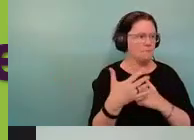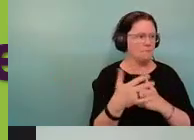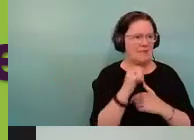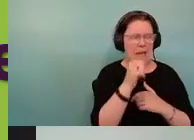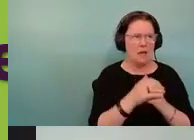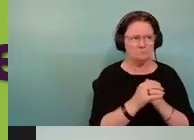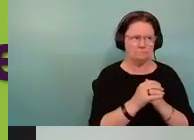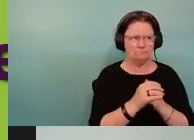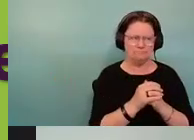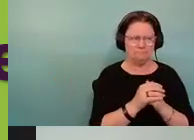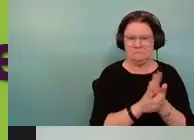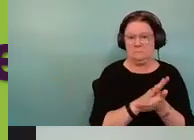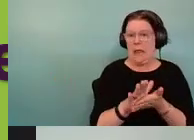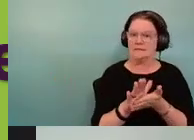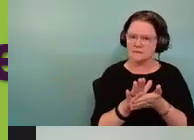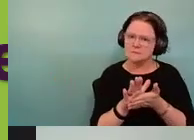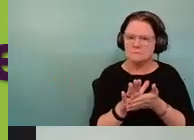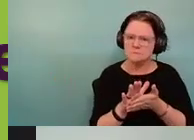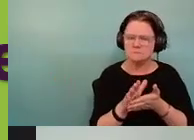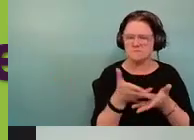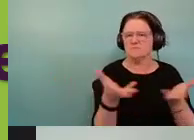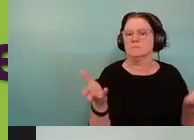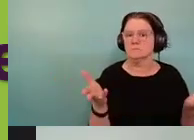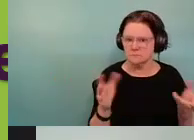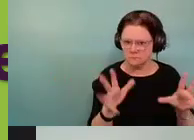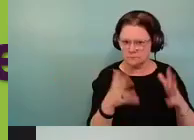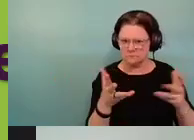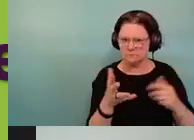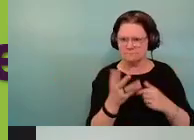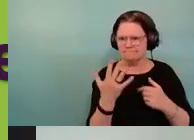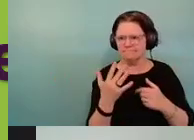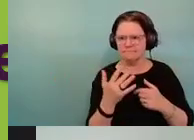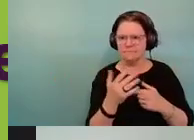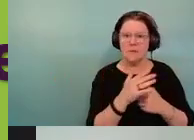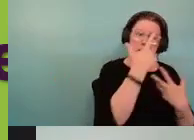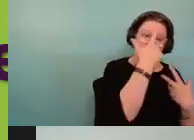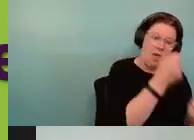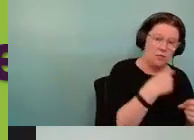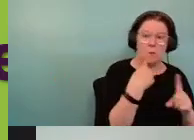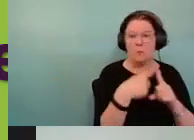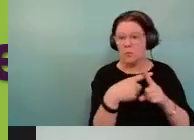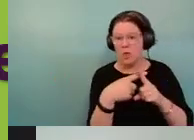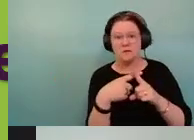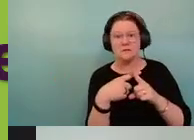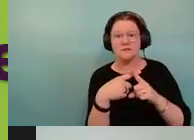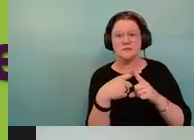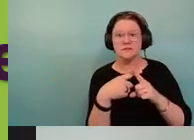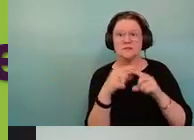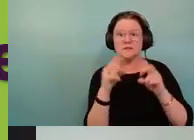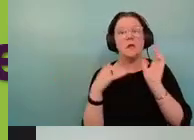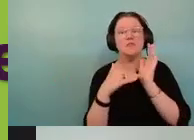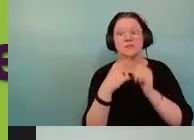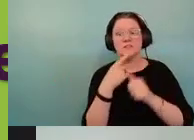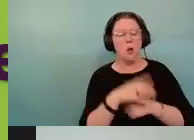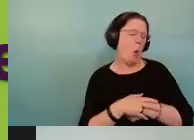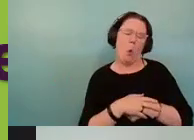nice procedures because of their um, mental health and because society claims or the doctors